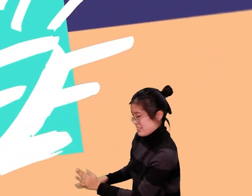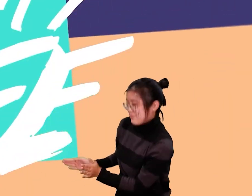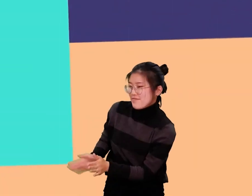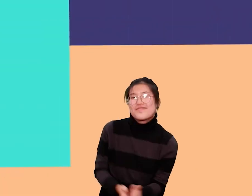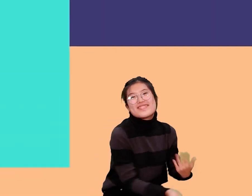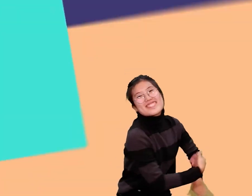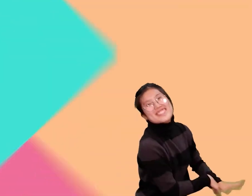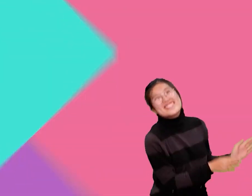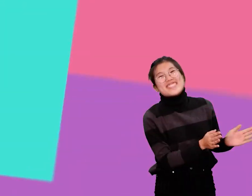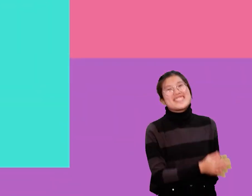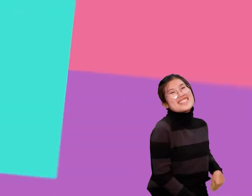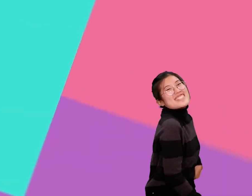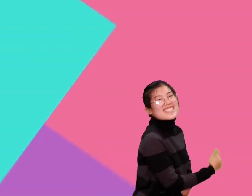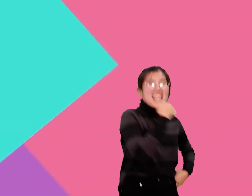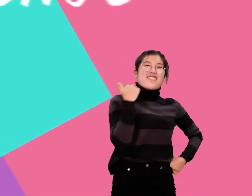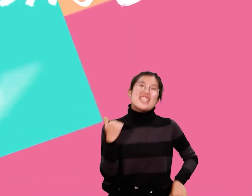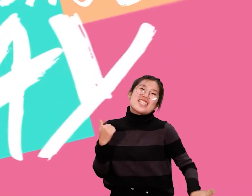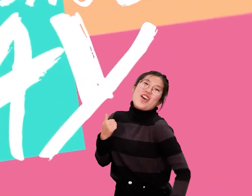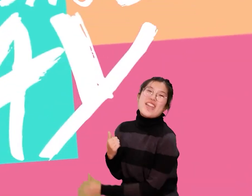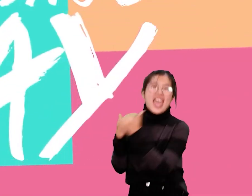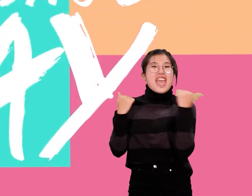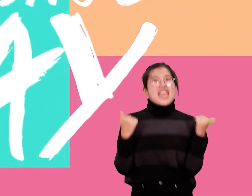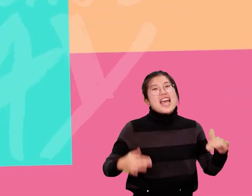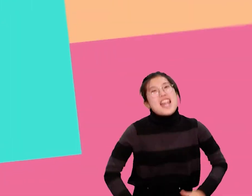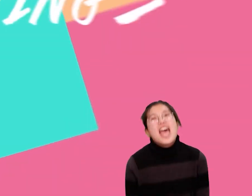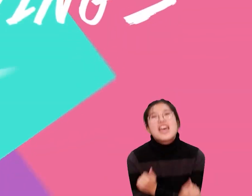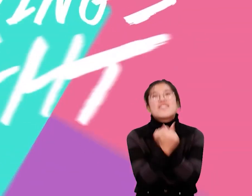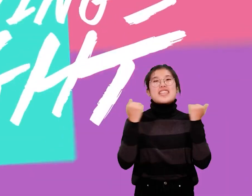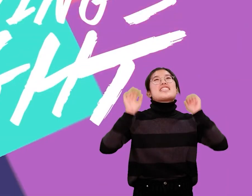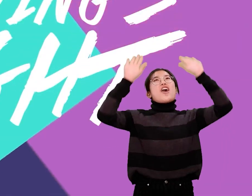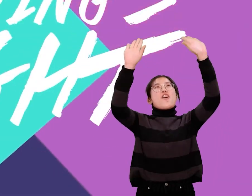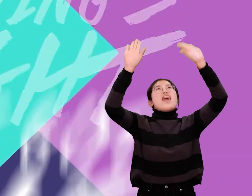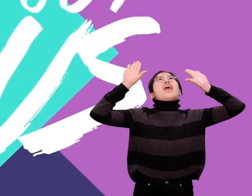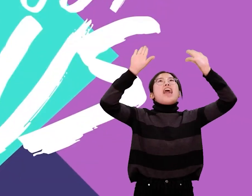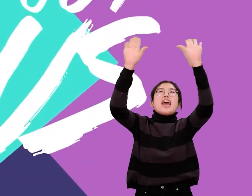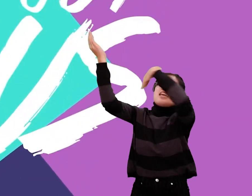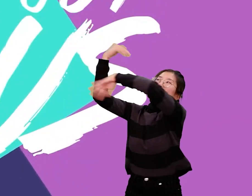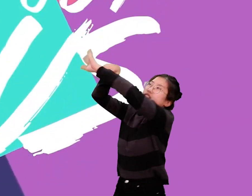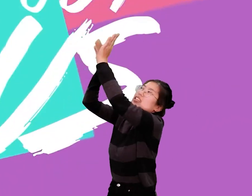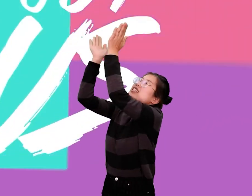Everything's okay, everything's alright.